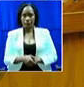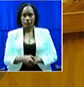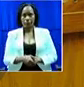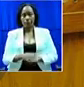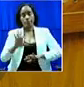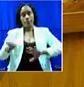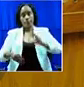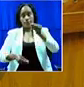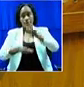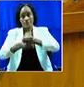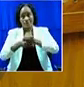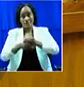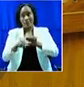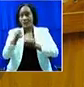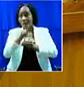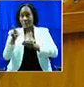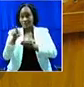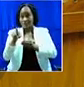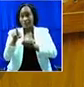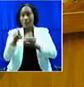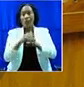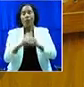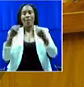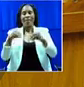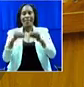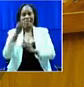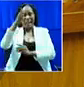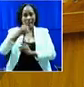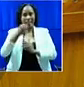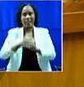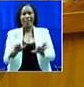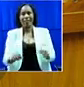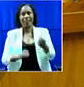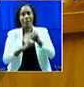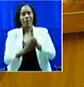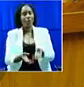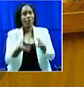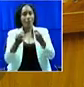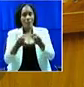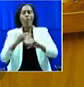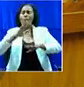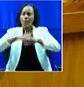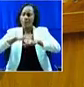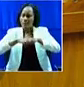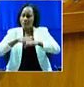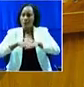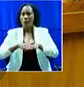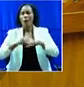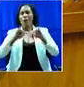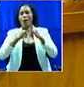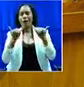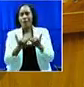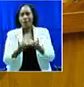those businesses that have received direct support, many more companies have benefited from tax